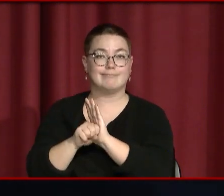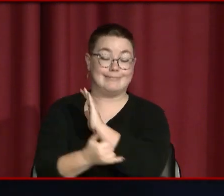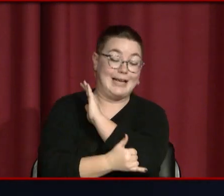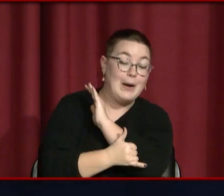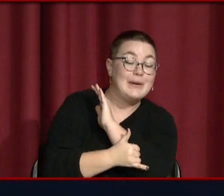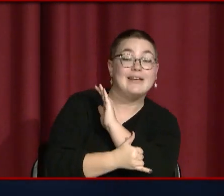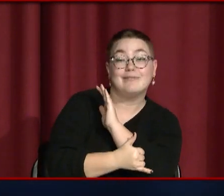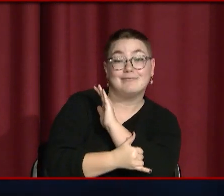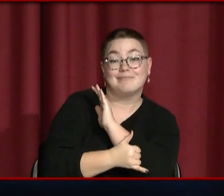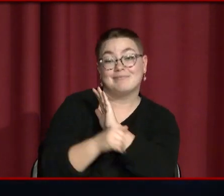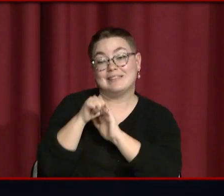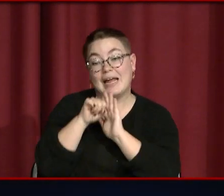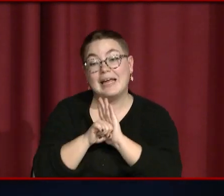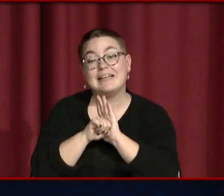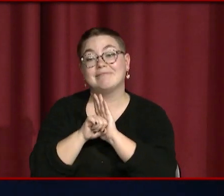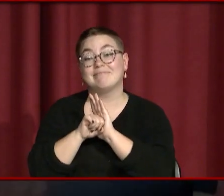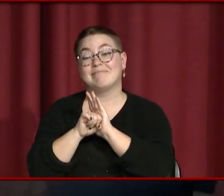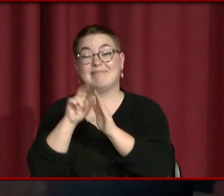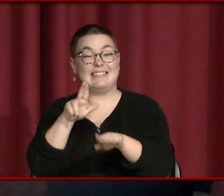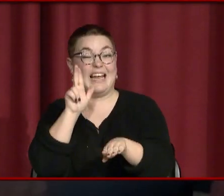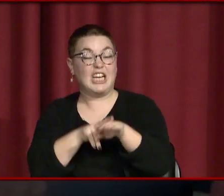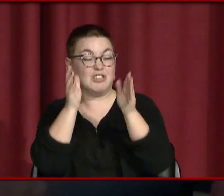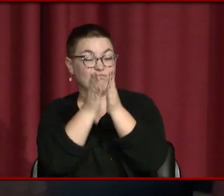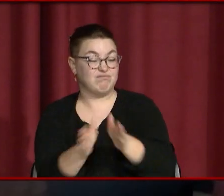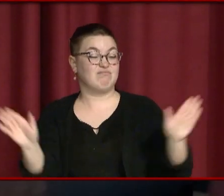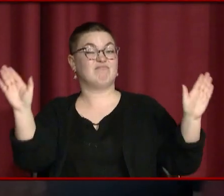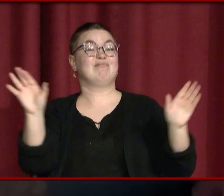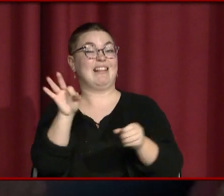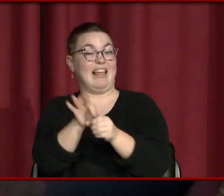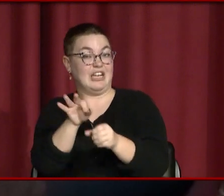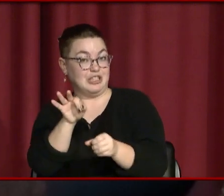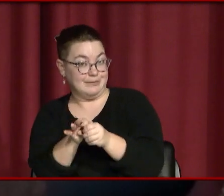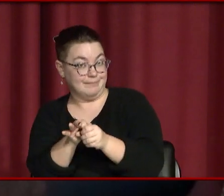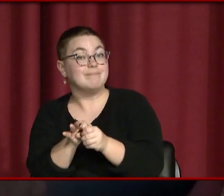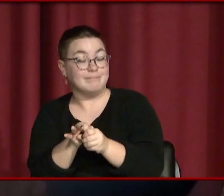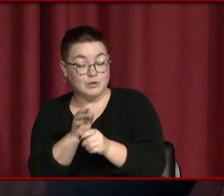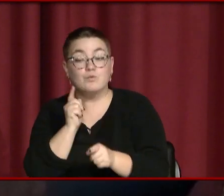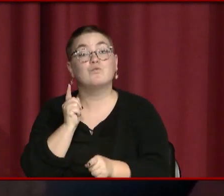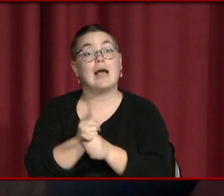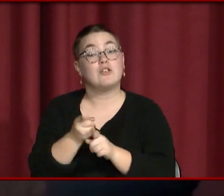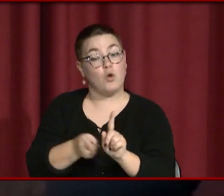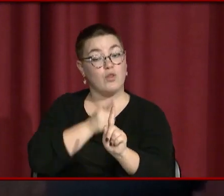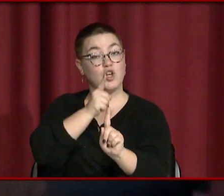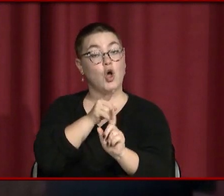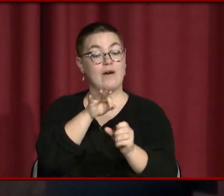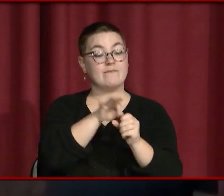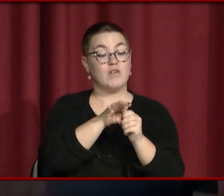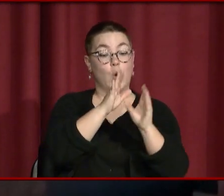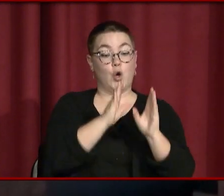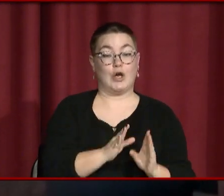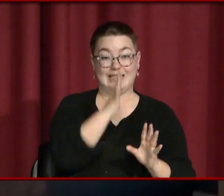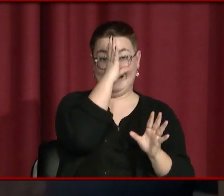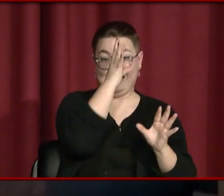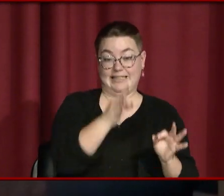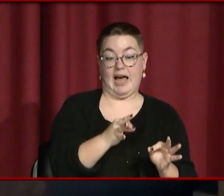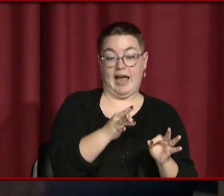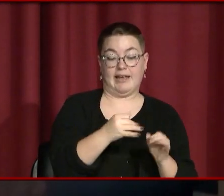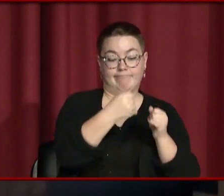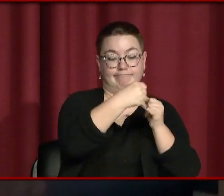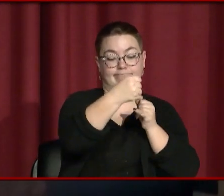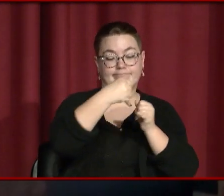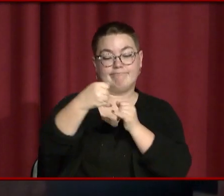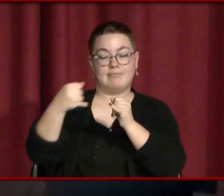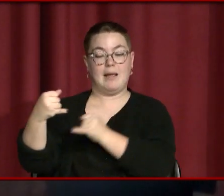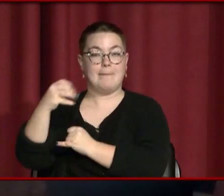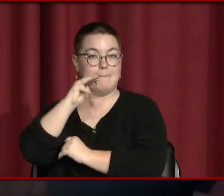countywide, nationwide elections. Yeah, so since voters are going to draw the lines rather than politicians and